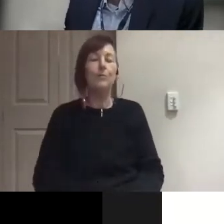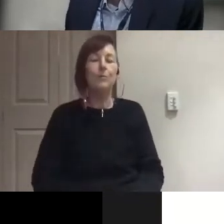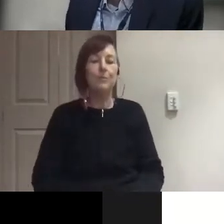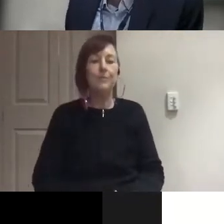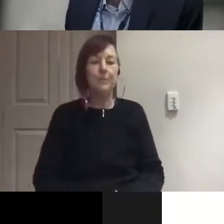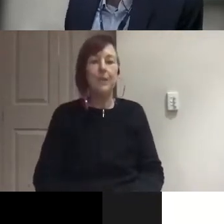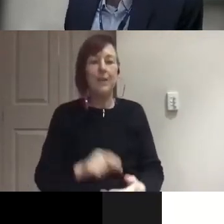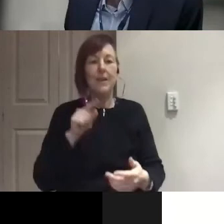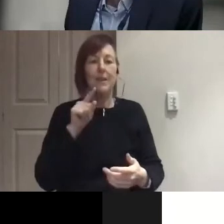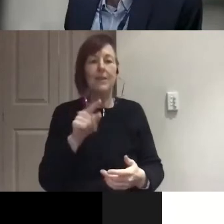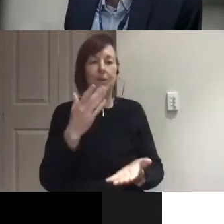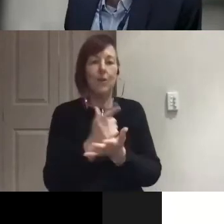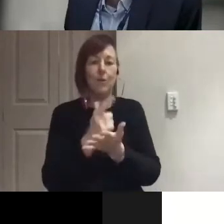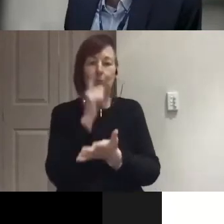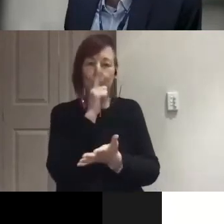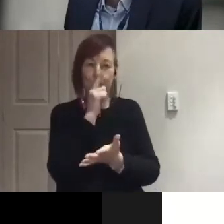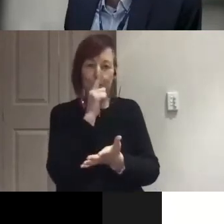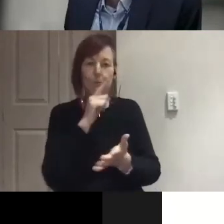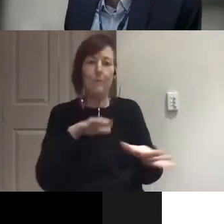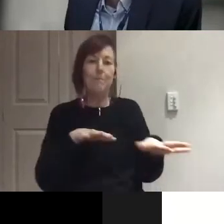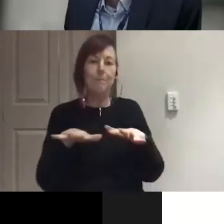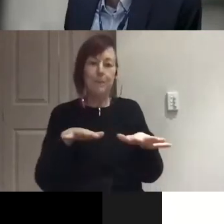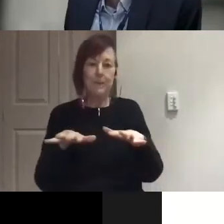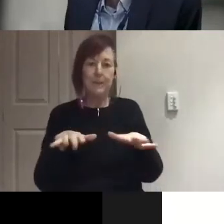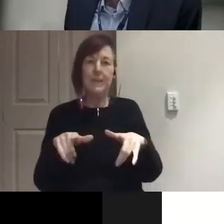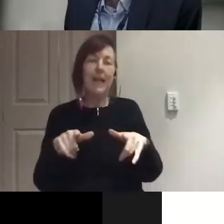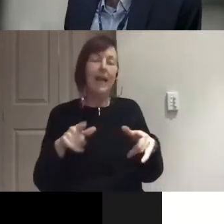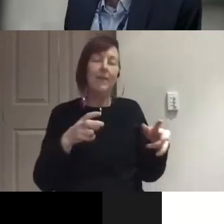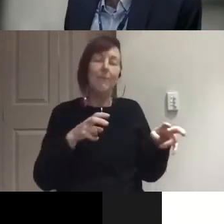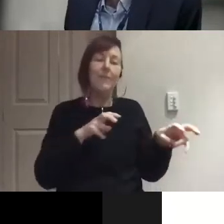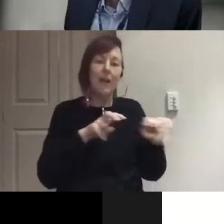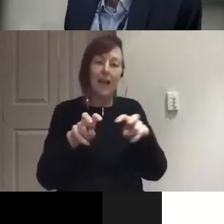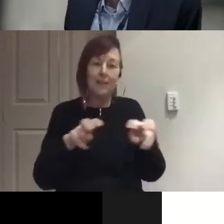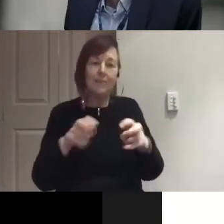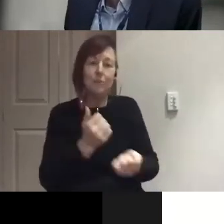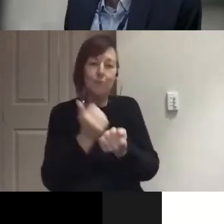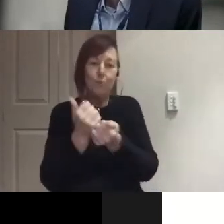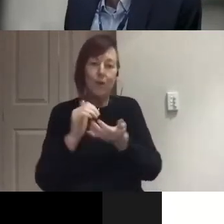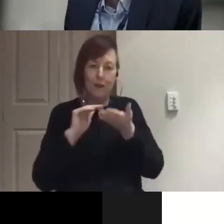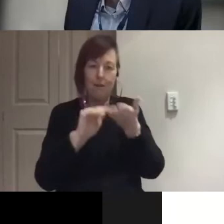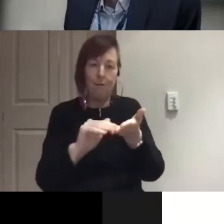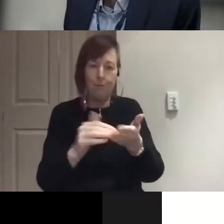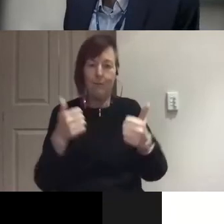group right throughout this current outbreak, as it was last outbreak.